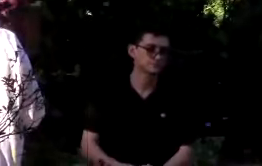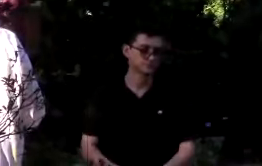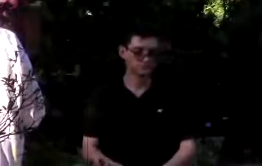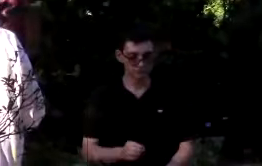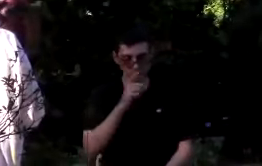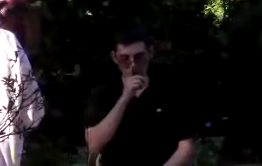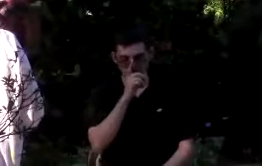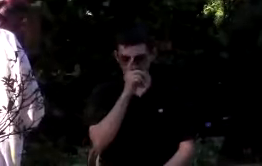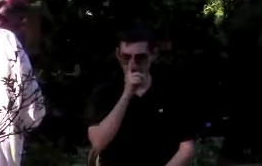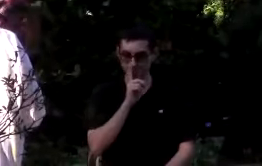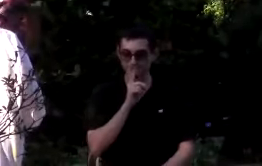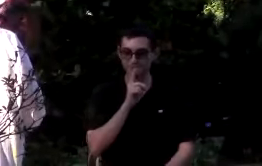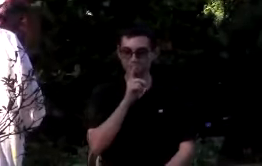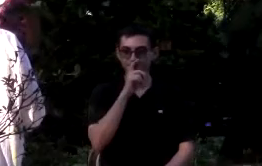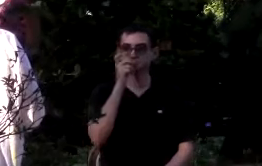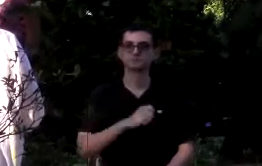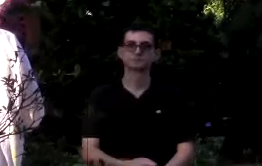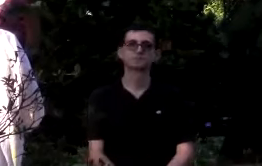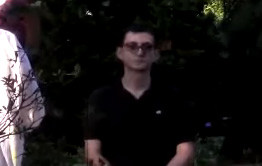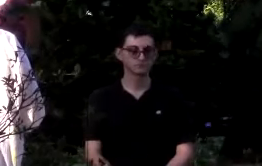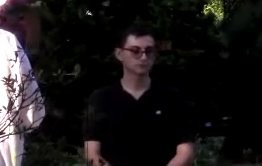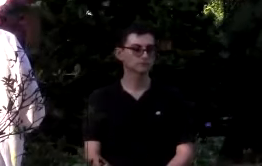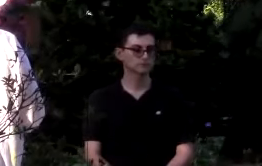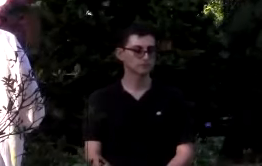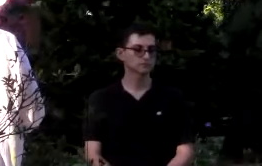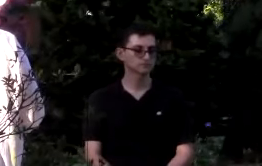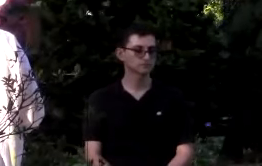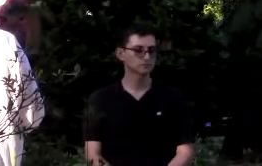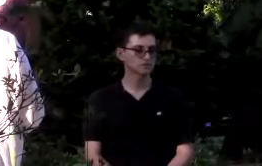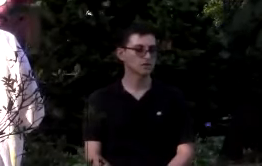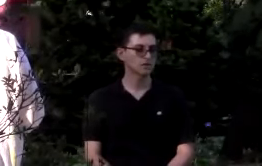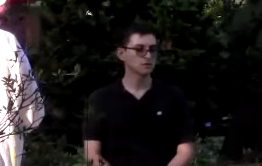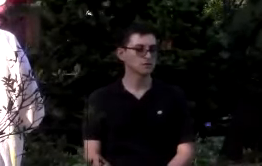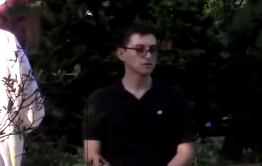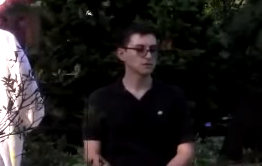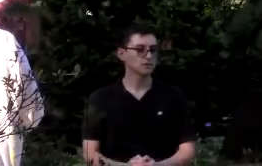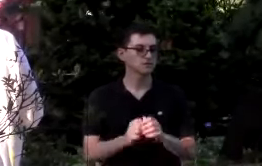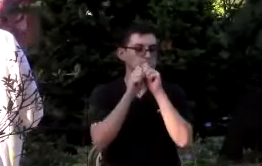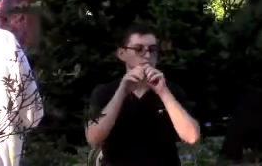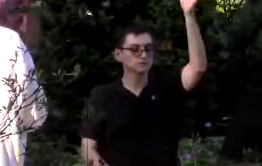Baruch Hu Adonai,